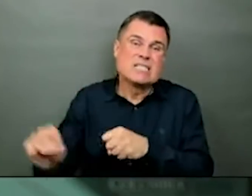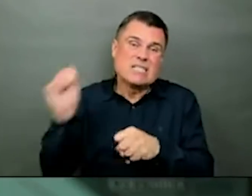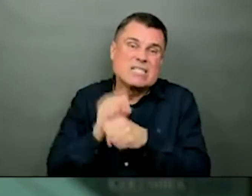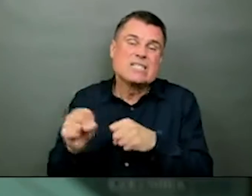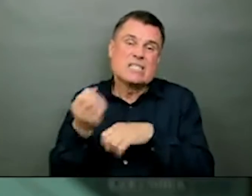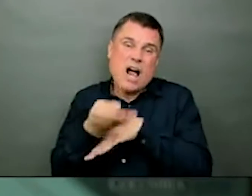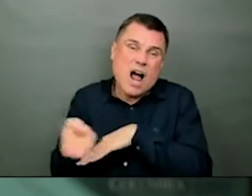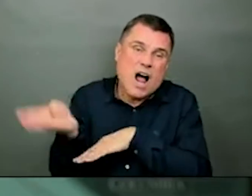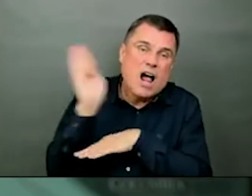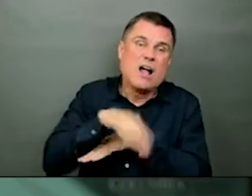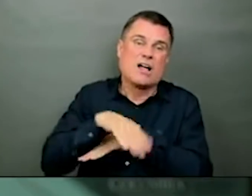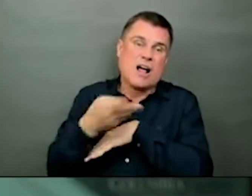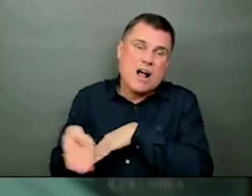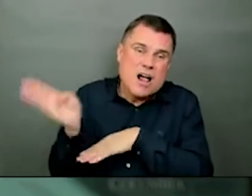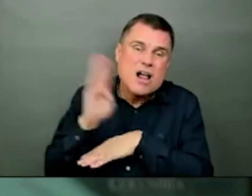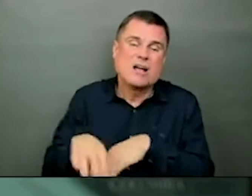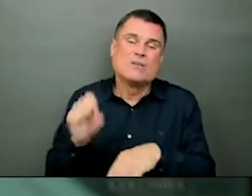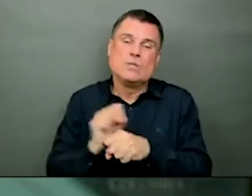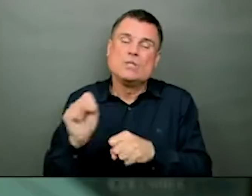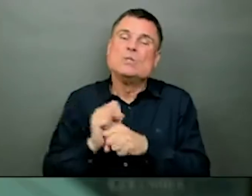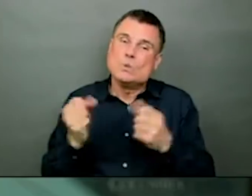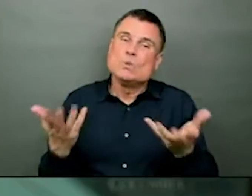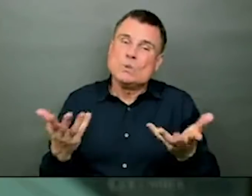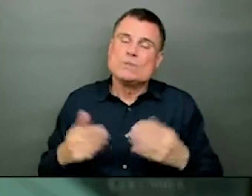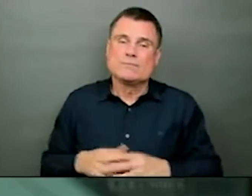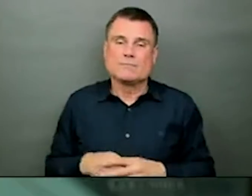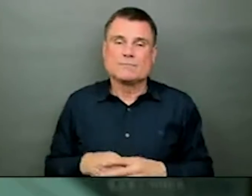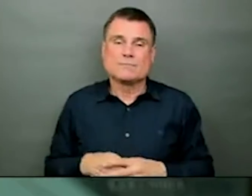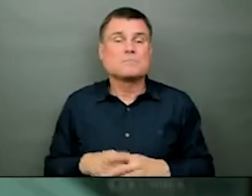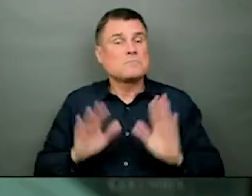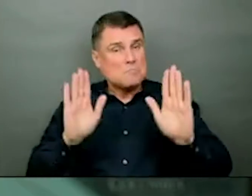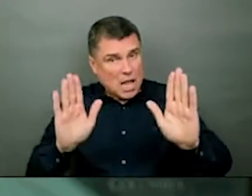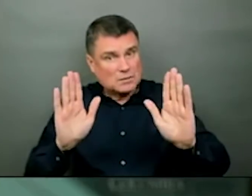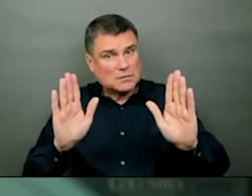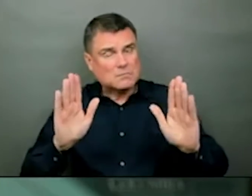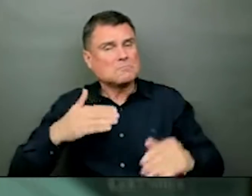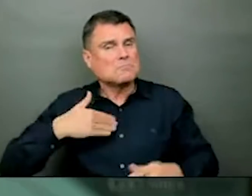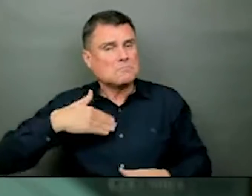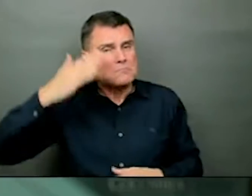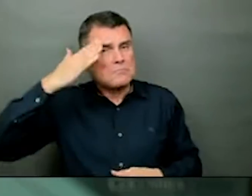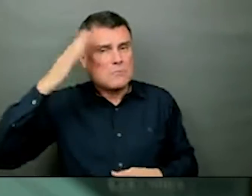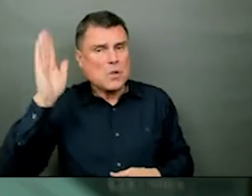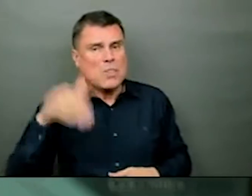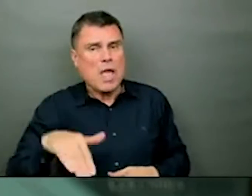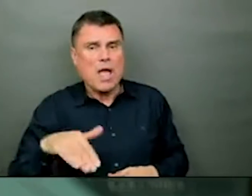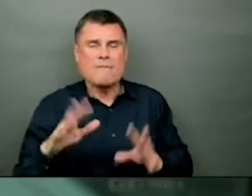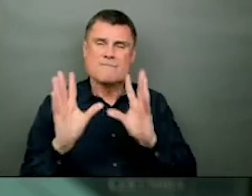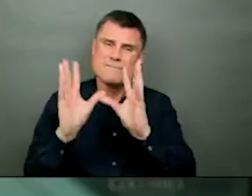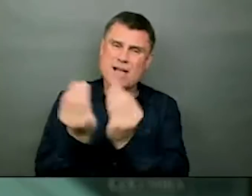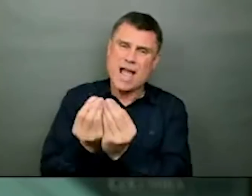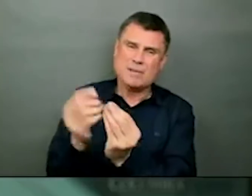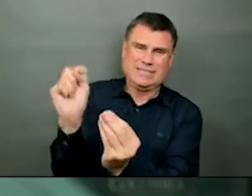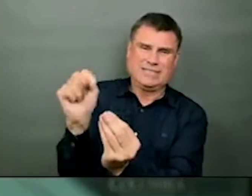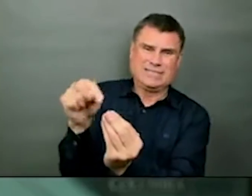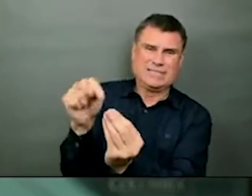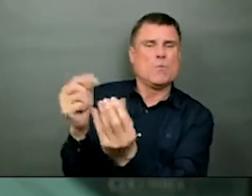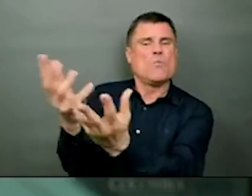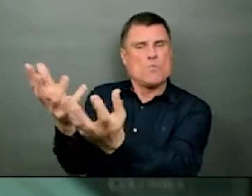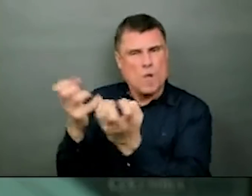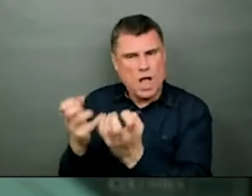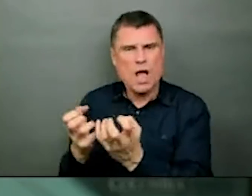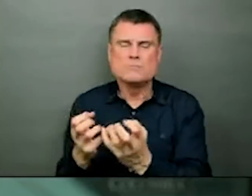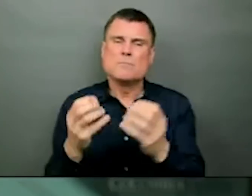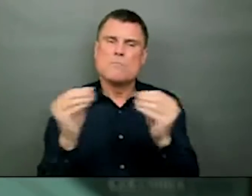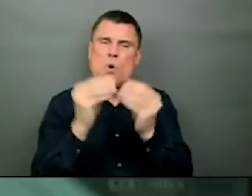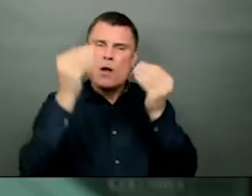I know that's the case. And I think everyone should do as good a job as possible. But I think what we hope